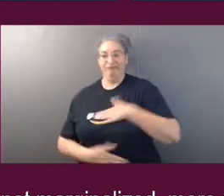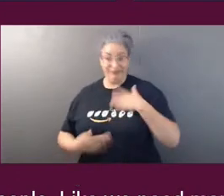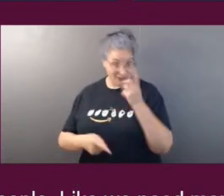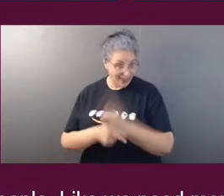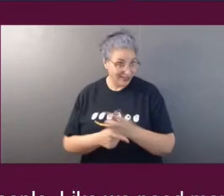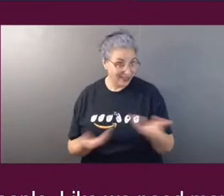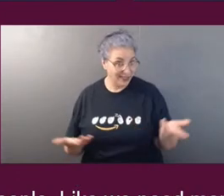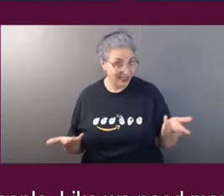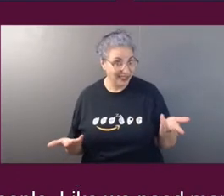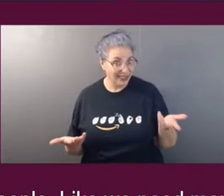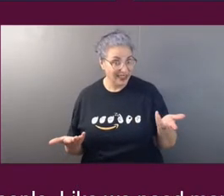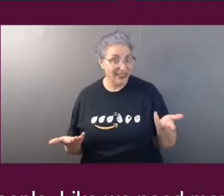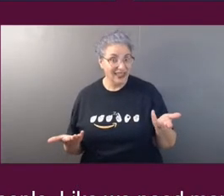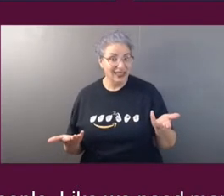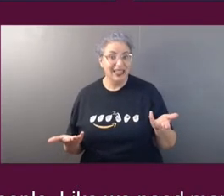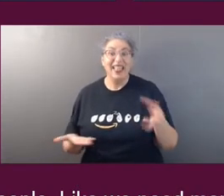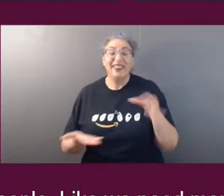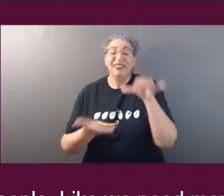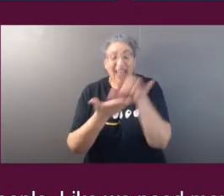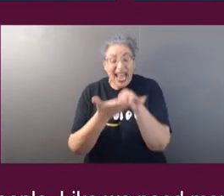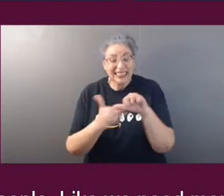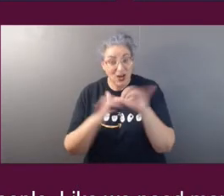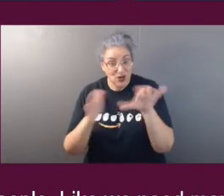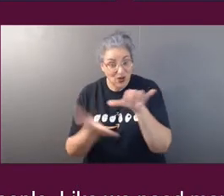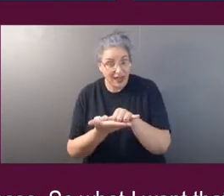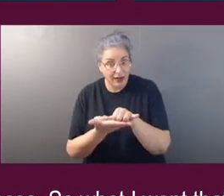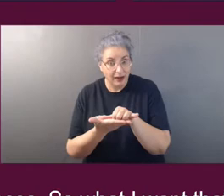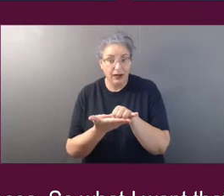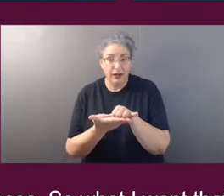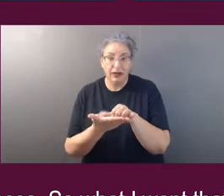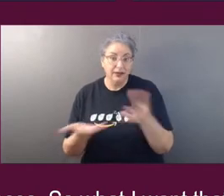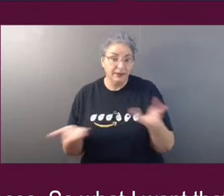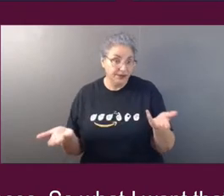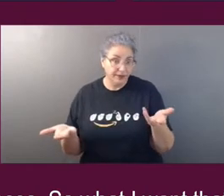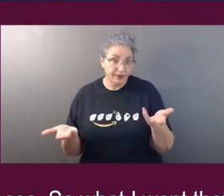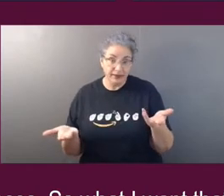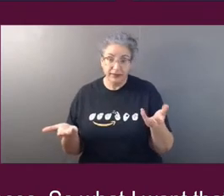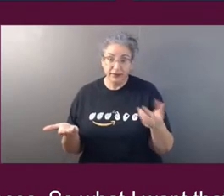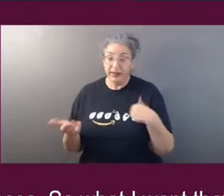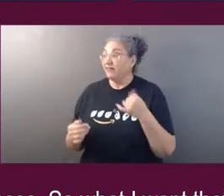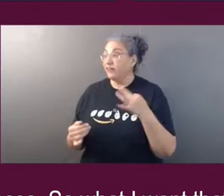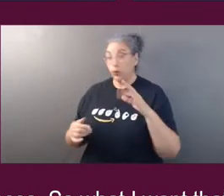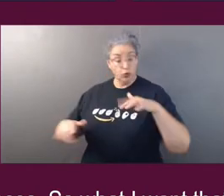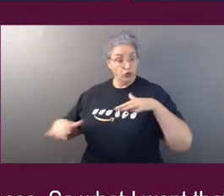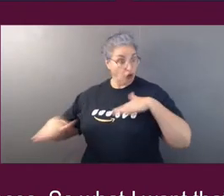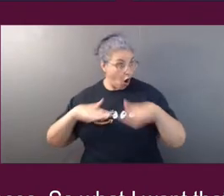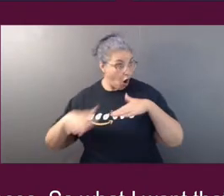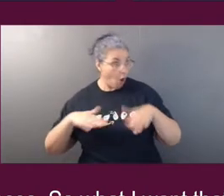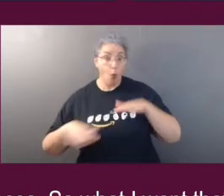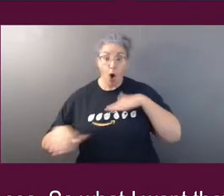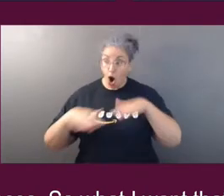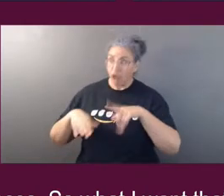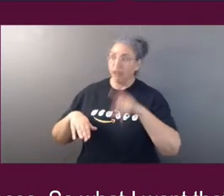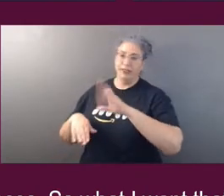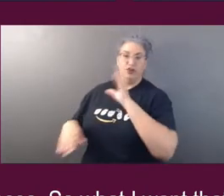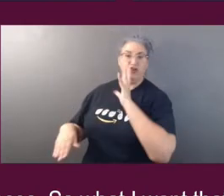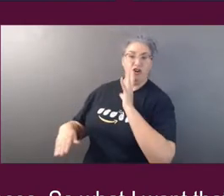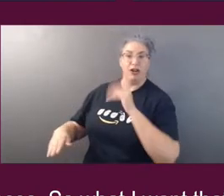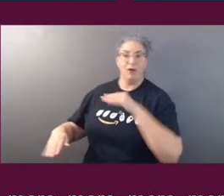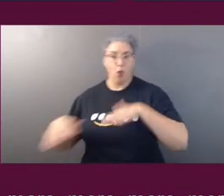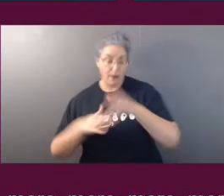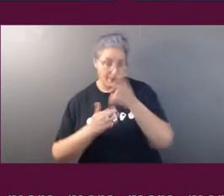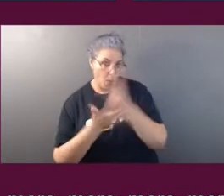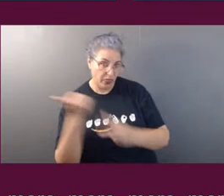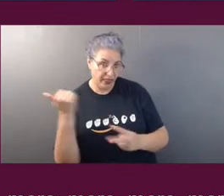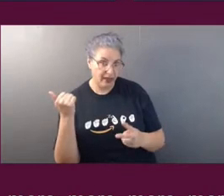more joy. That's the way to really do it. Walk the talk, but then you got to walk the walk. You got to walk the walk. Because I